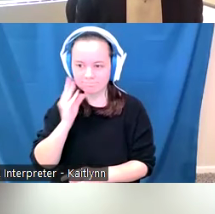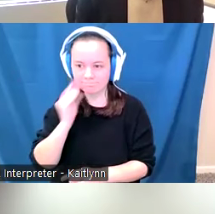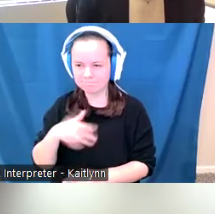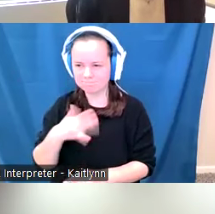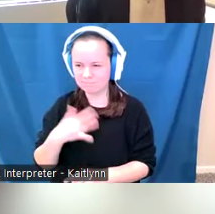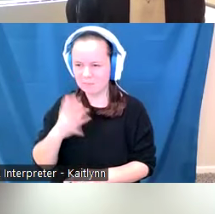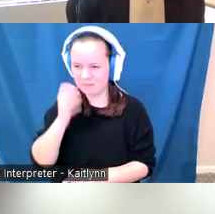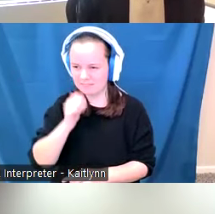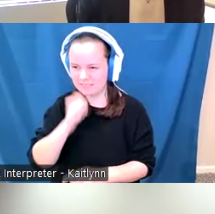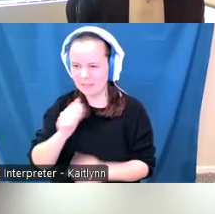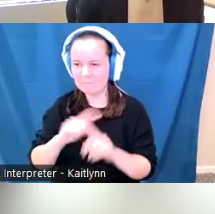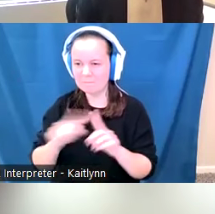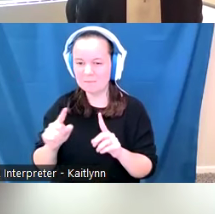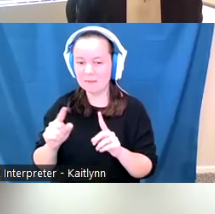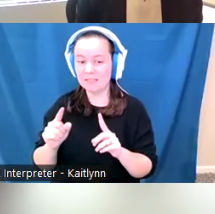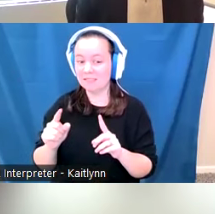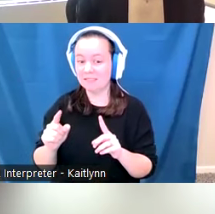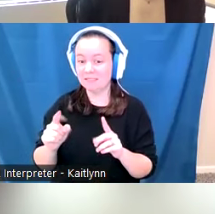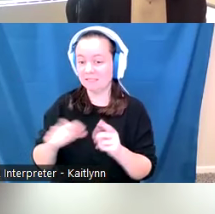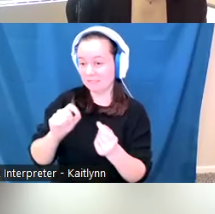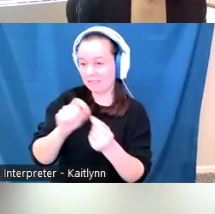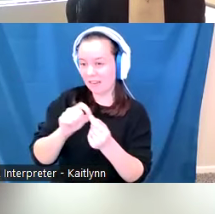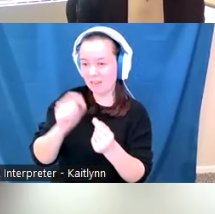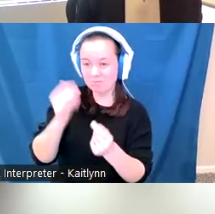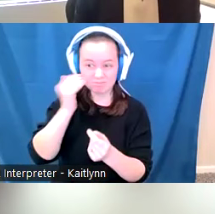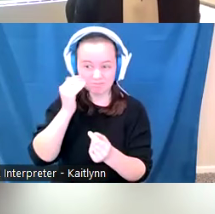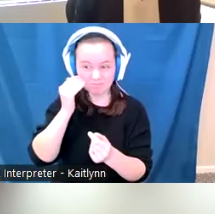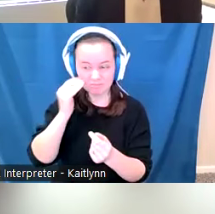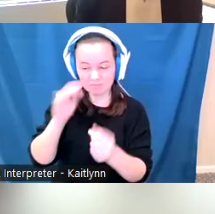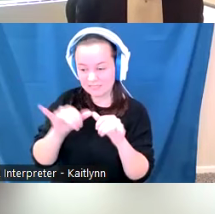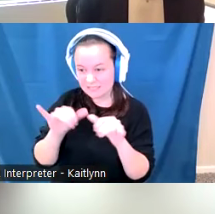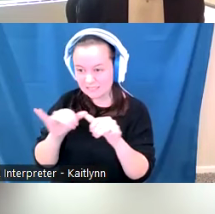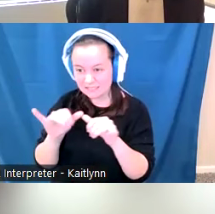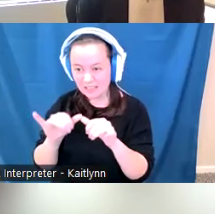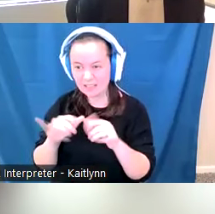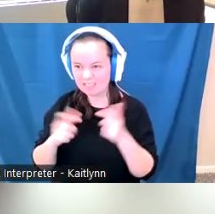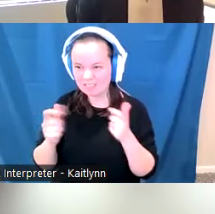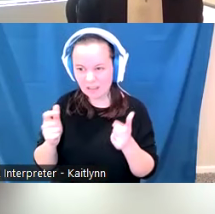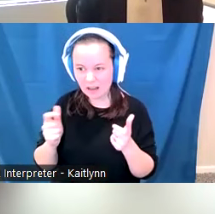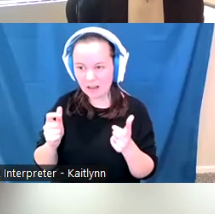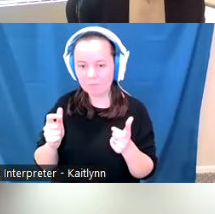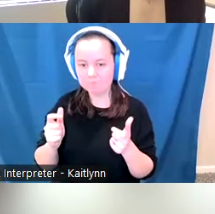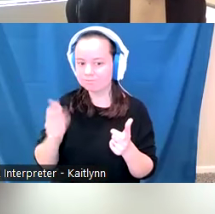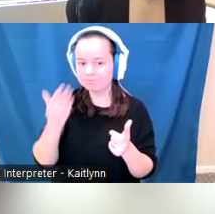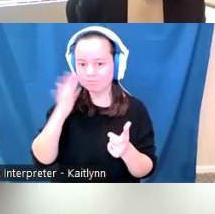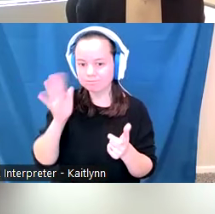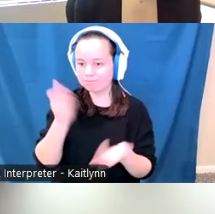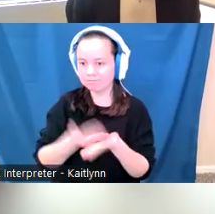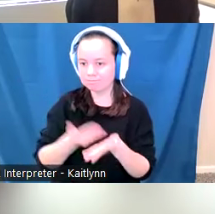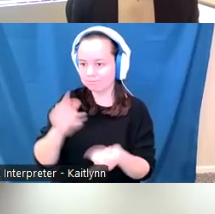the size of this workforce shortage due to data limitations. And my colleague will talk more about this challenge later in the